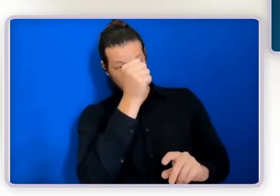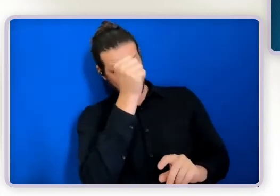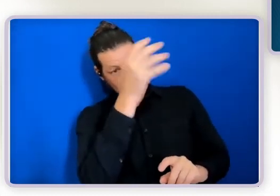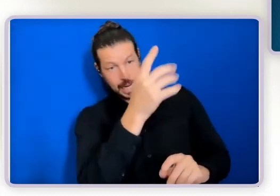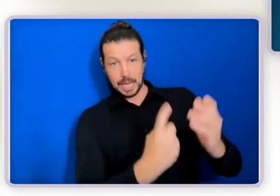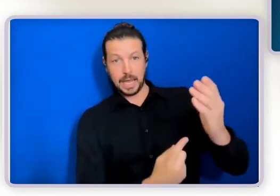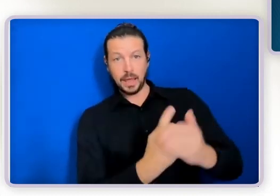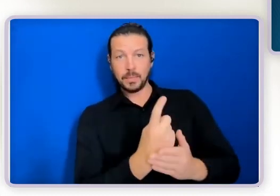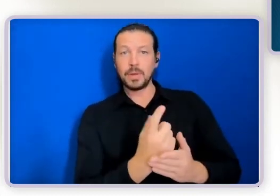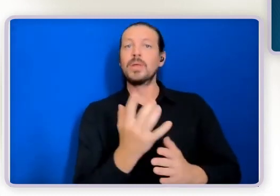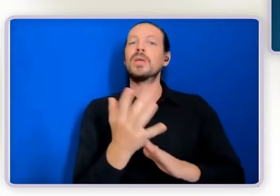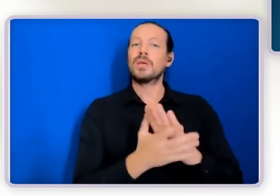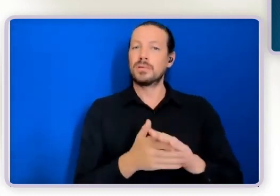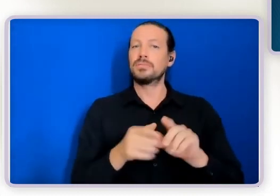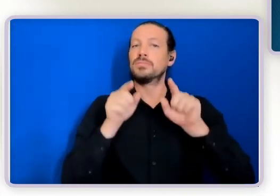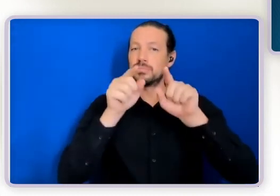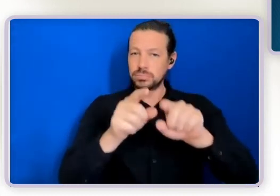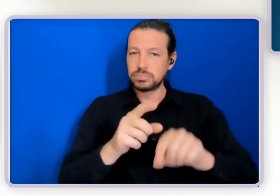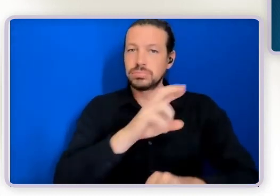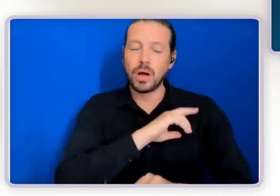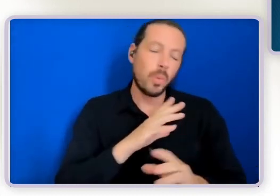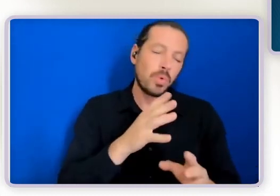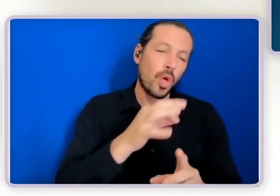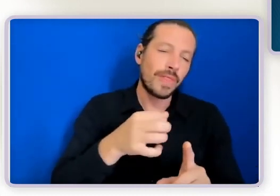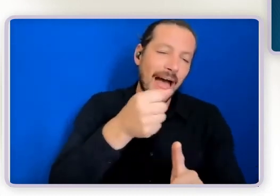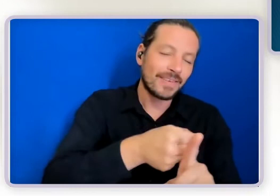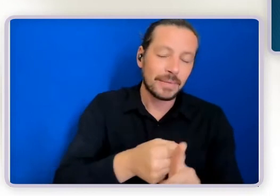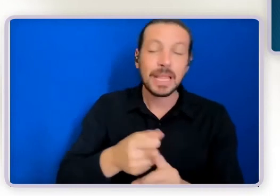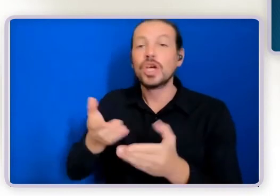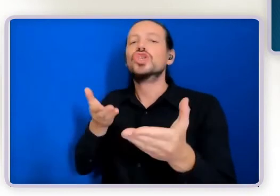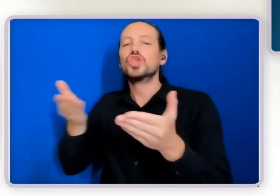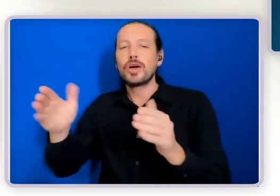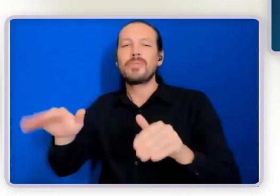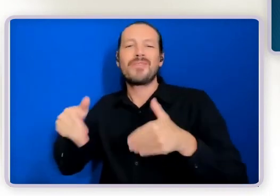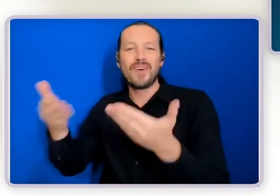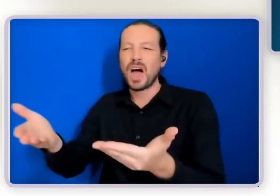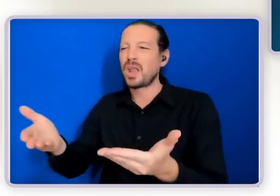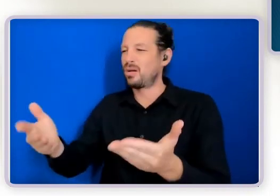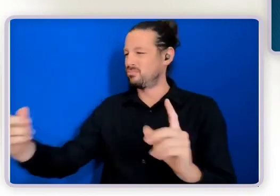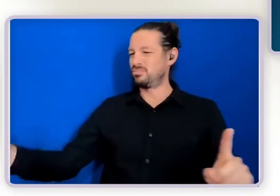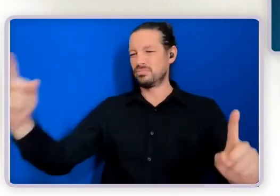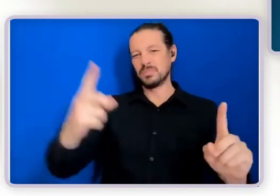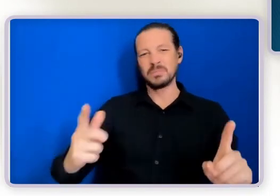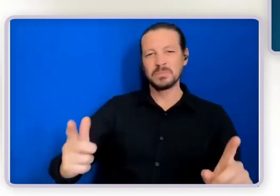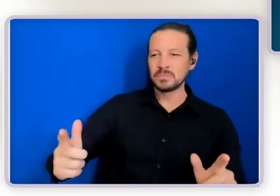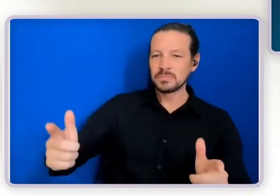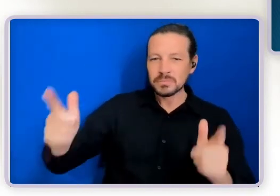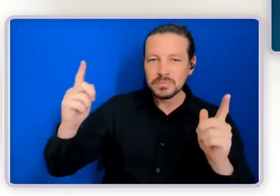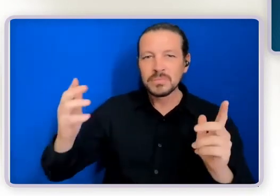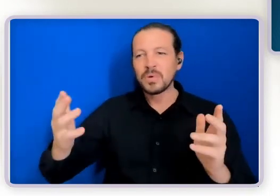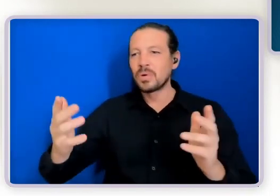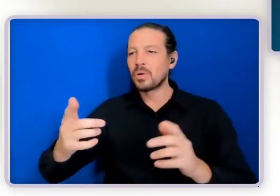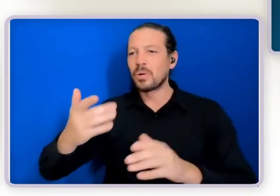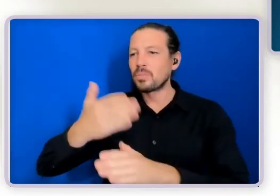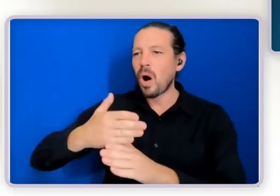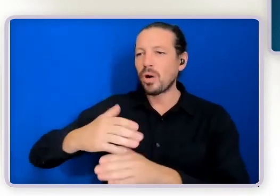your obligation, not you as an advocate, but the service provider, whoever's working with the person with a disability, it's their obligation to